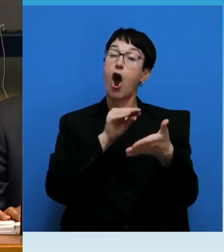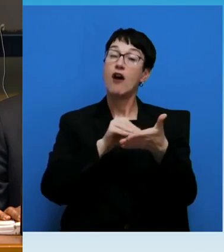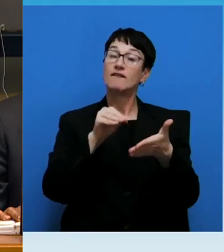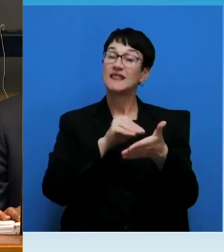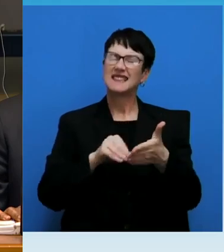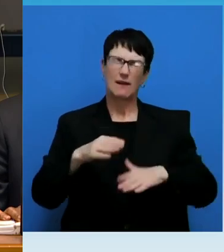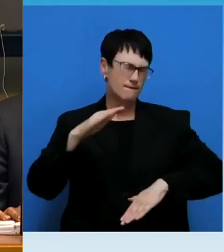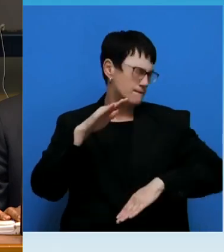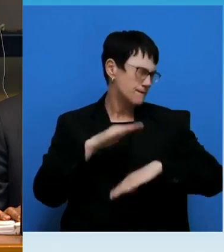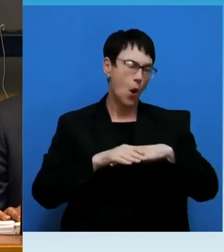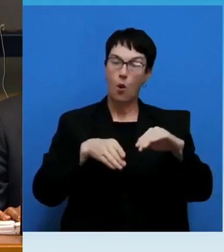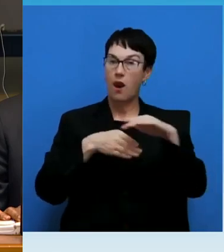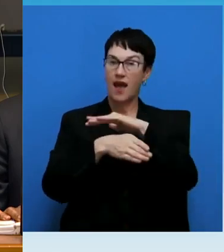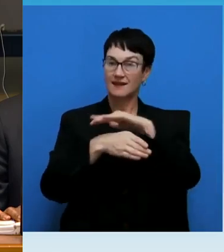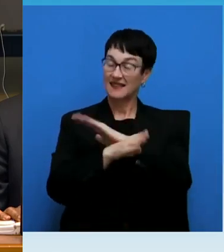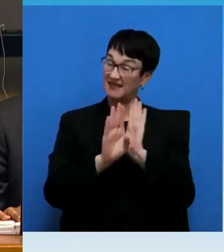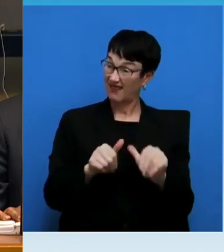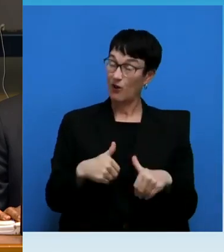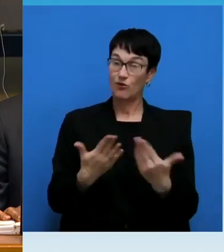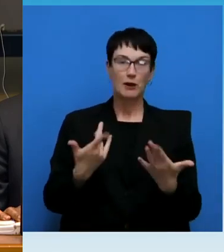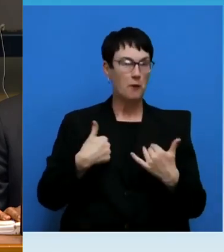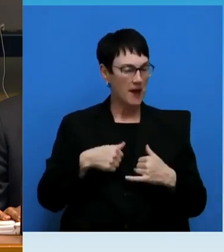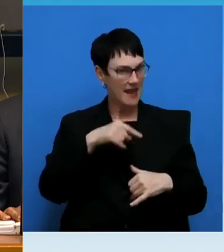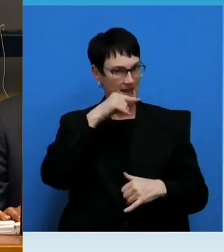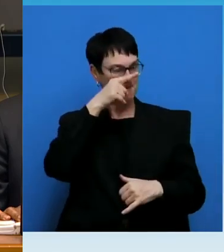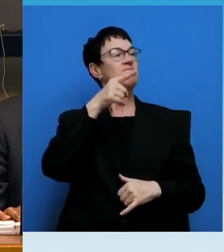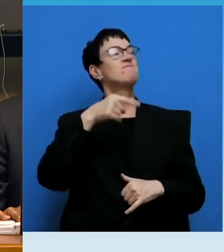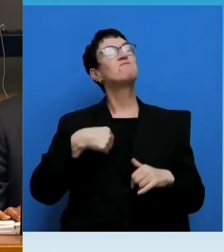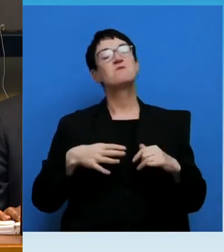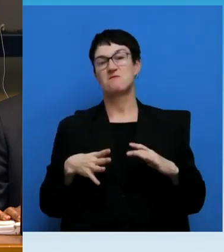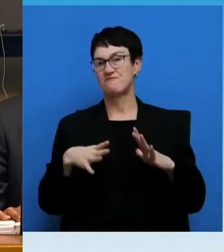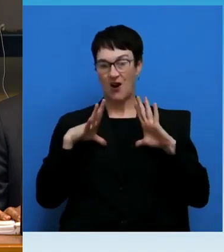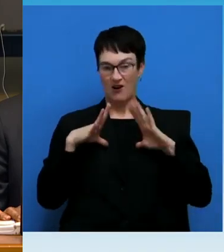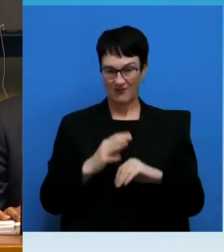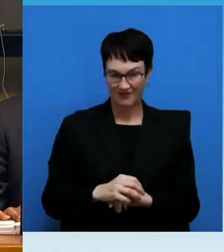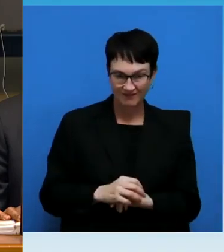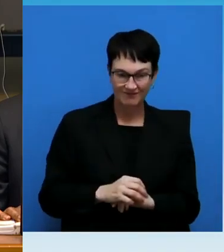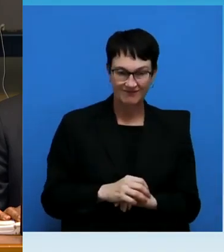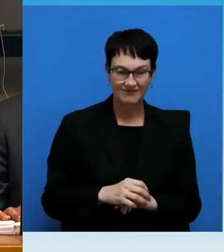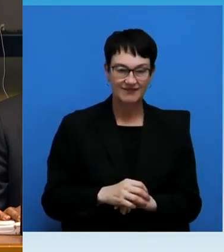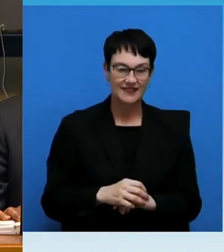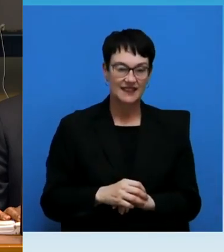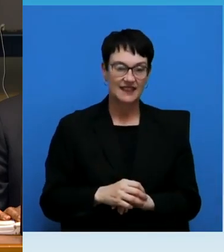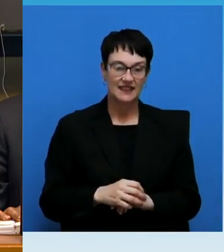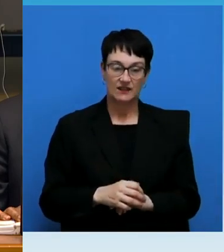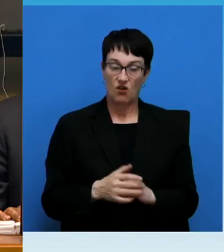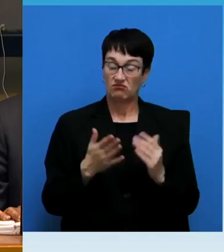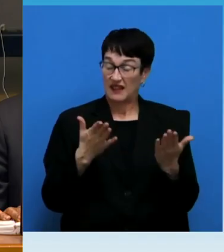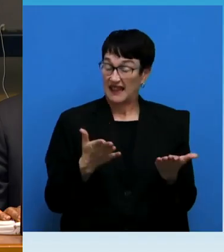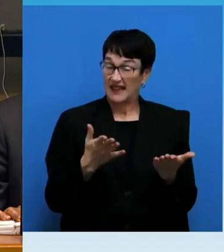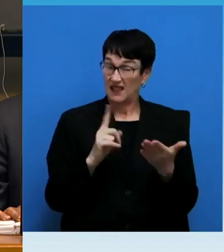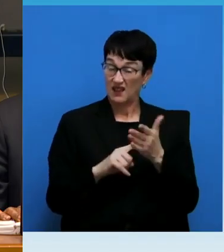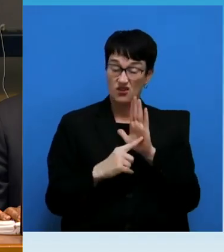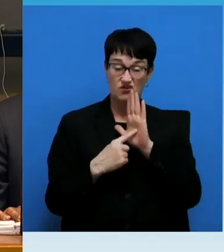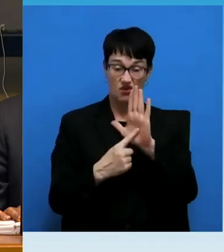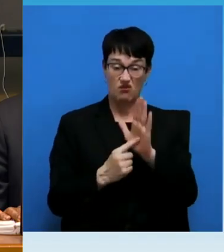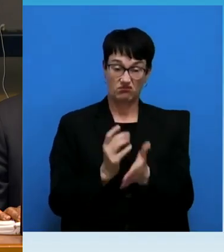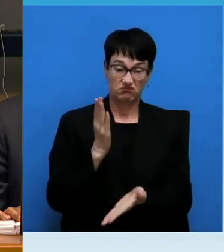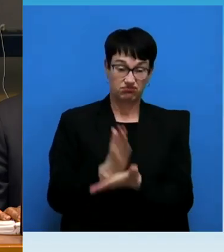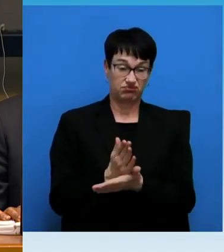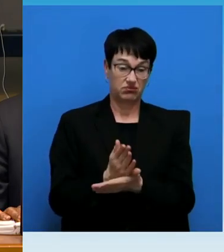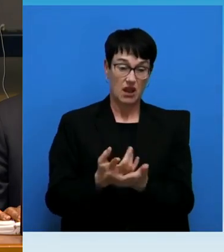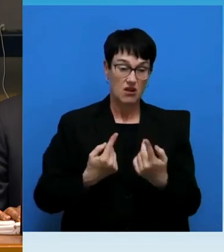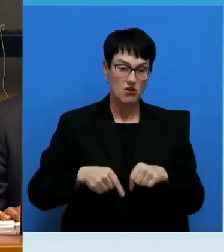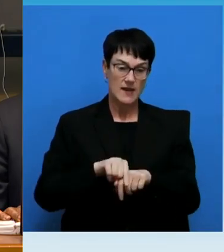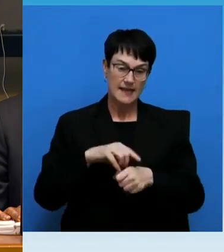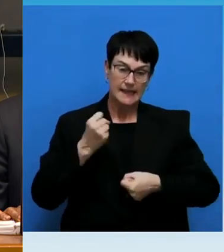began reporting on UNDIS in 2019, UNFPA met or exceed 7 out of the 16 indicators. I'm proud to